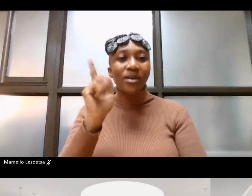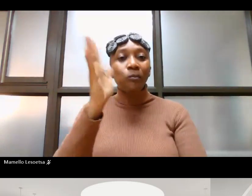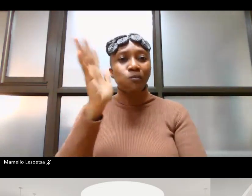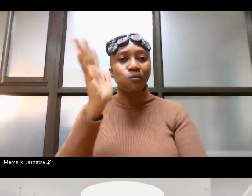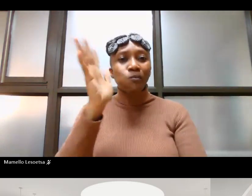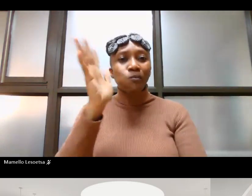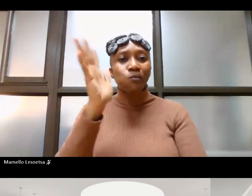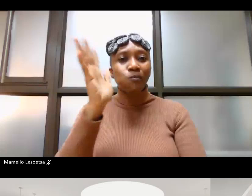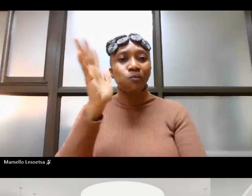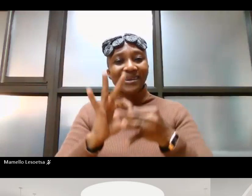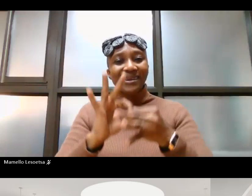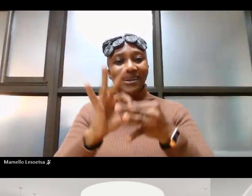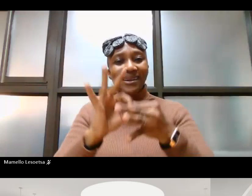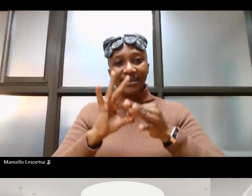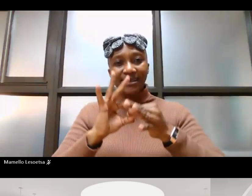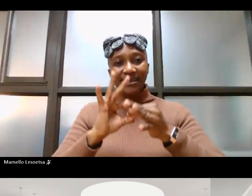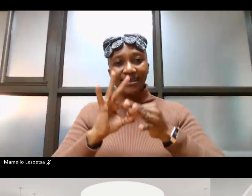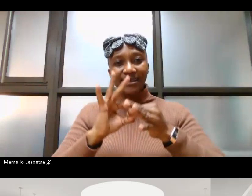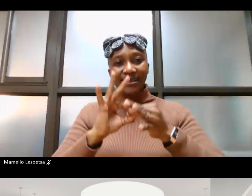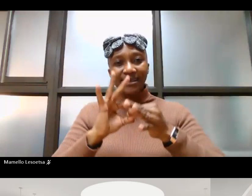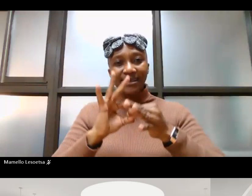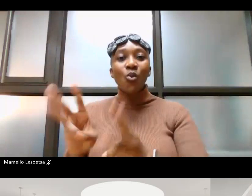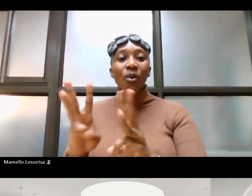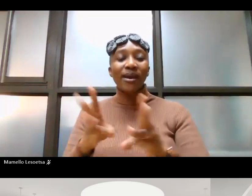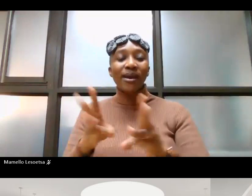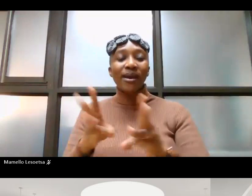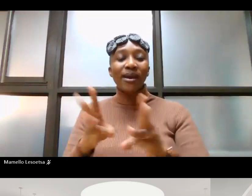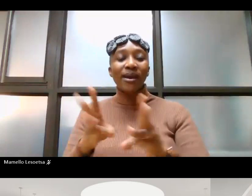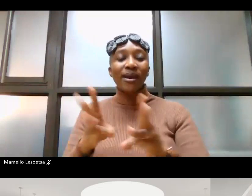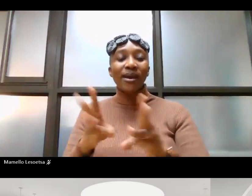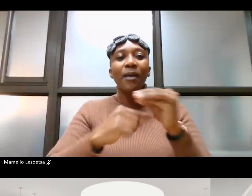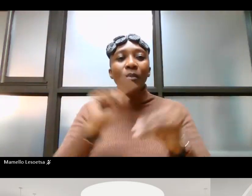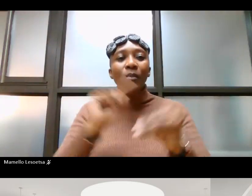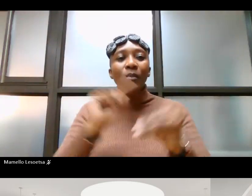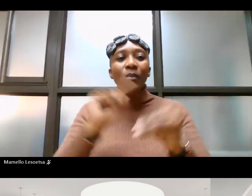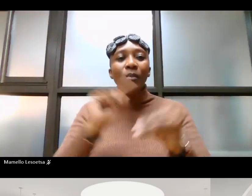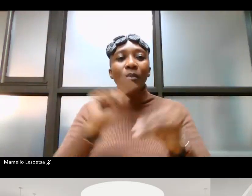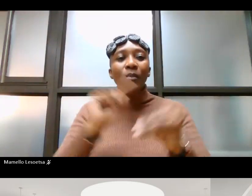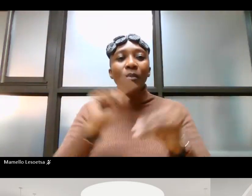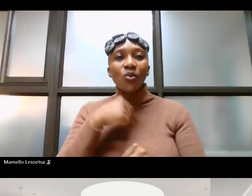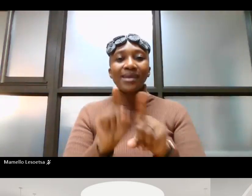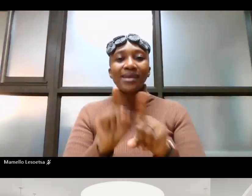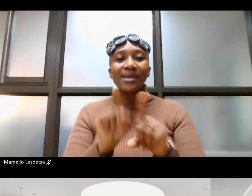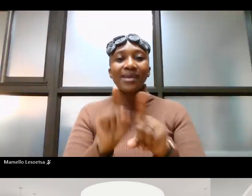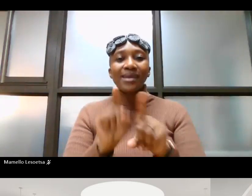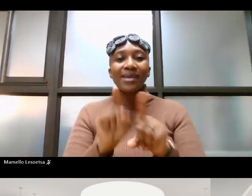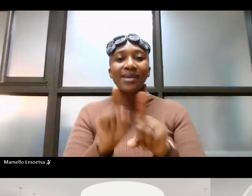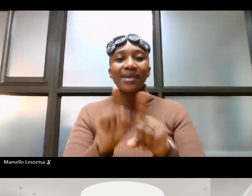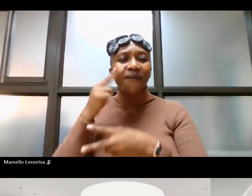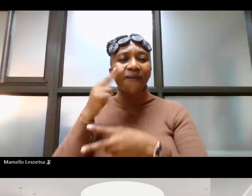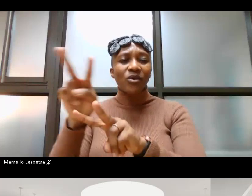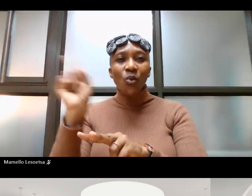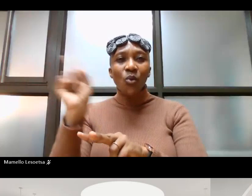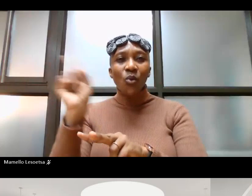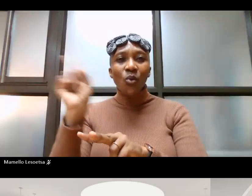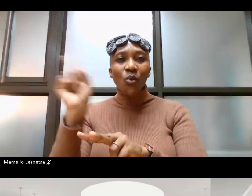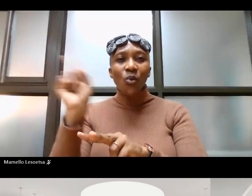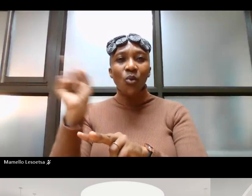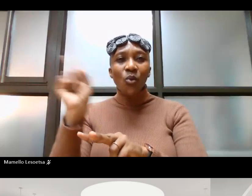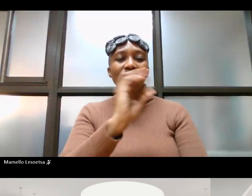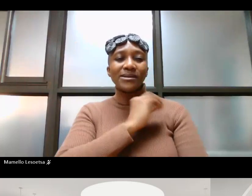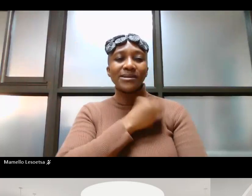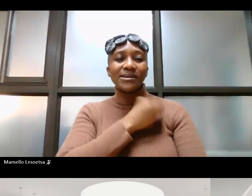ways in terms of how, as African, we view the issue of